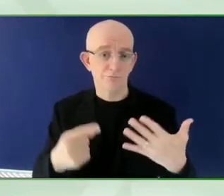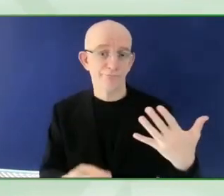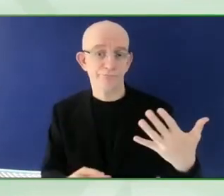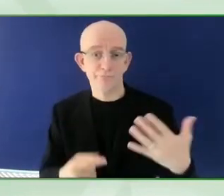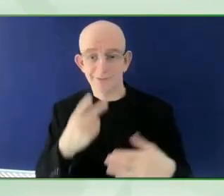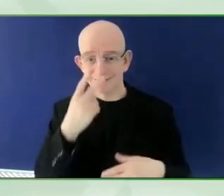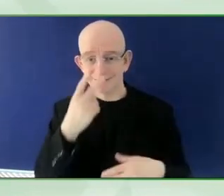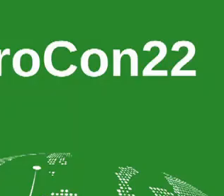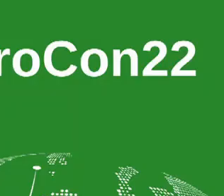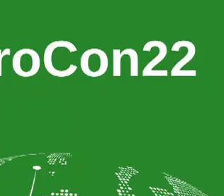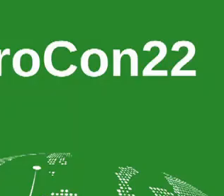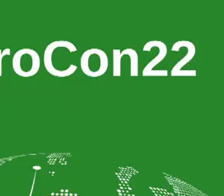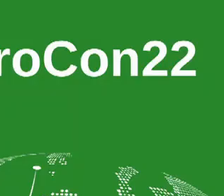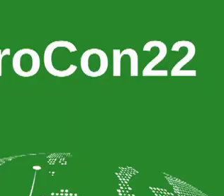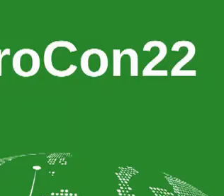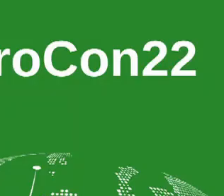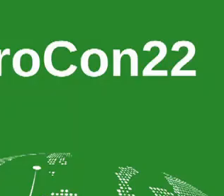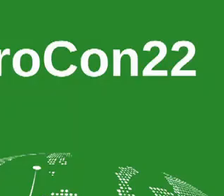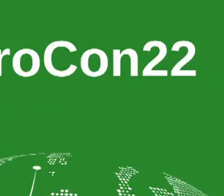Thank you.